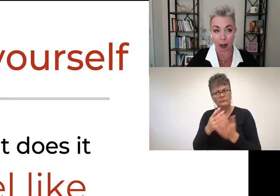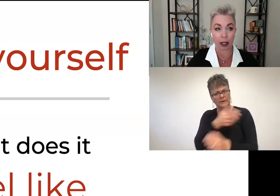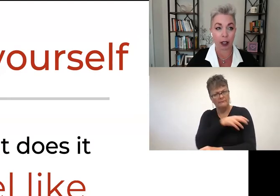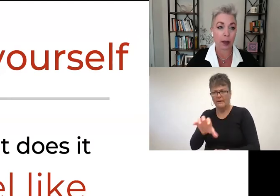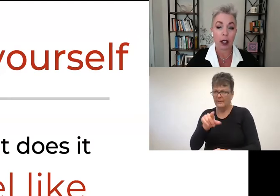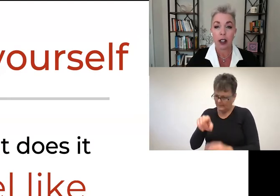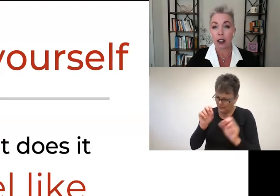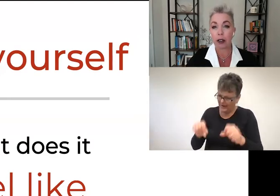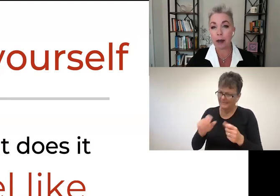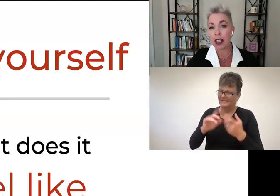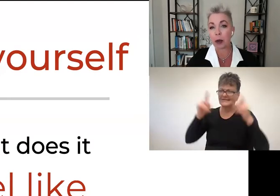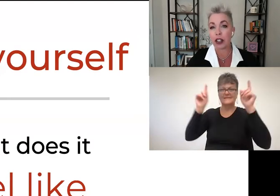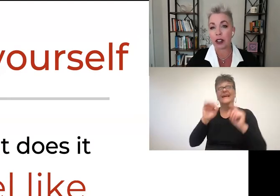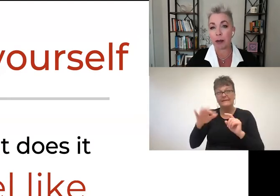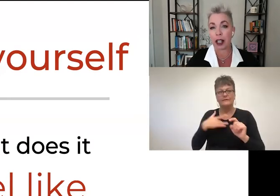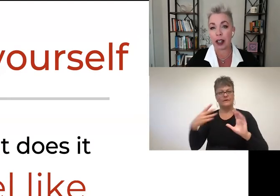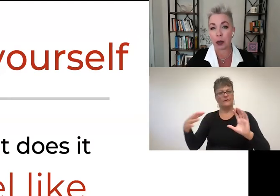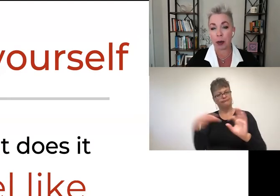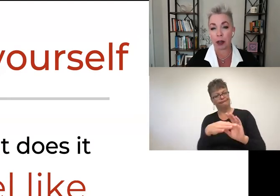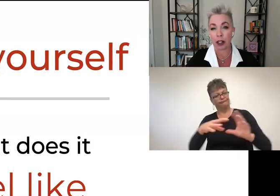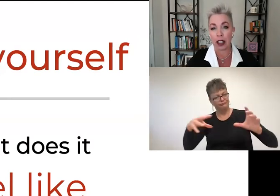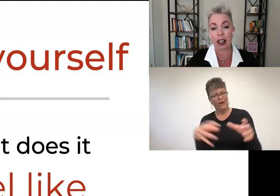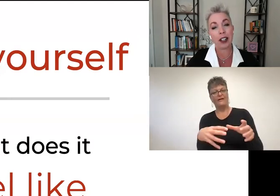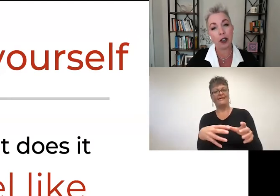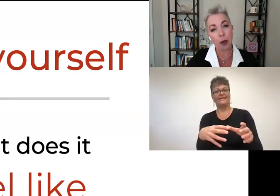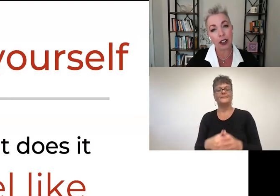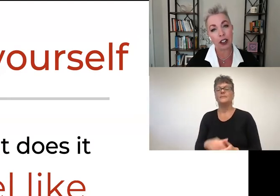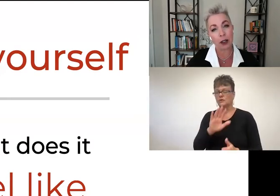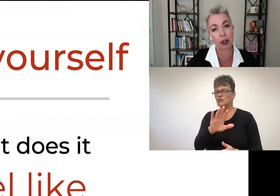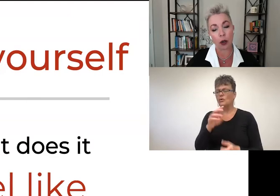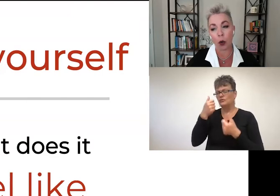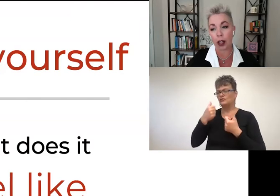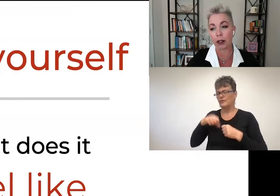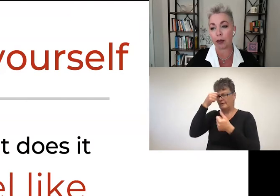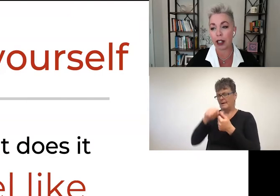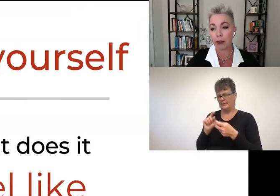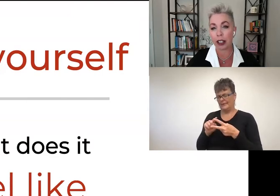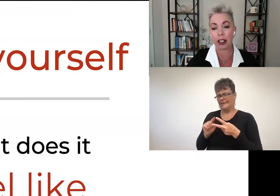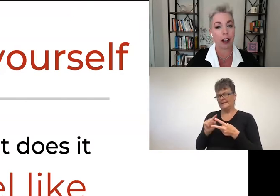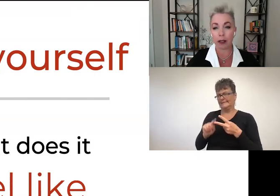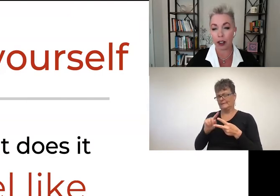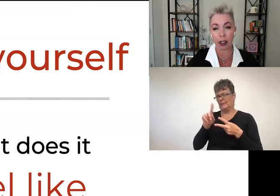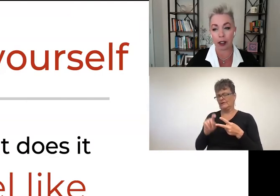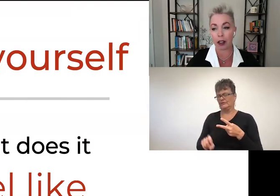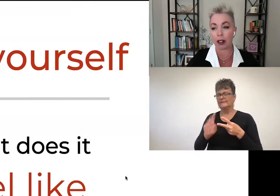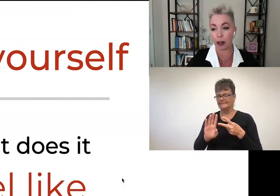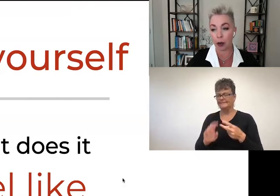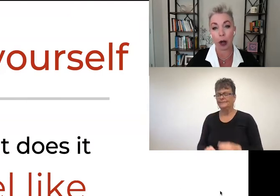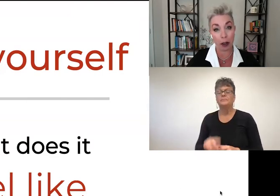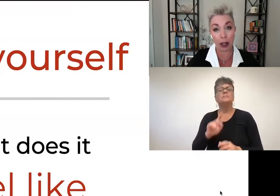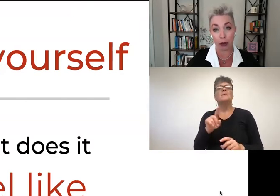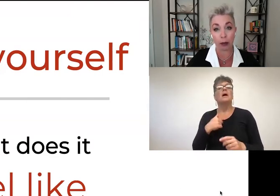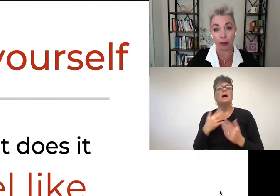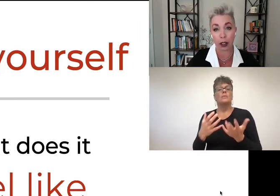successful academically. So keep these questions in mind as we proceed. I do want to just dwell briefly, not for long,